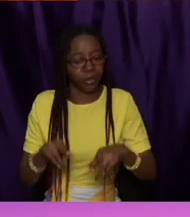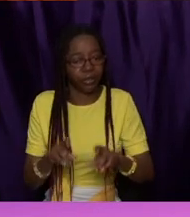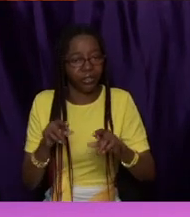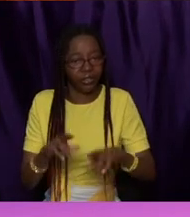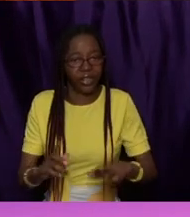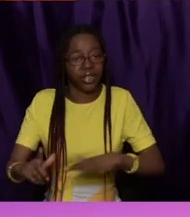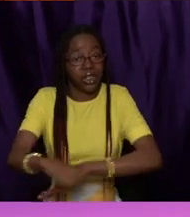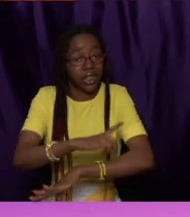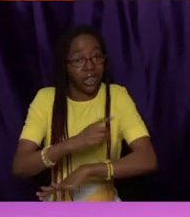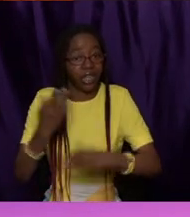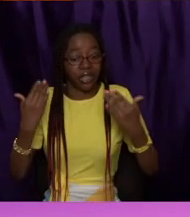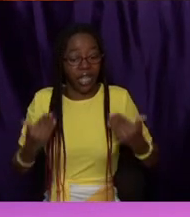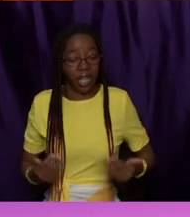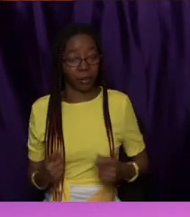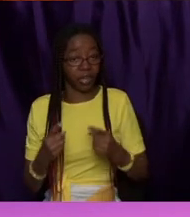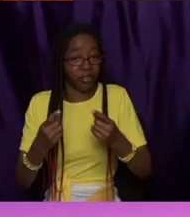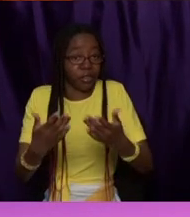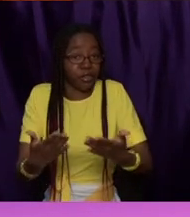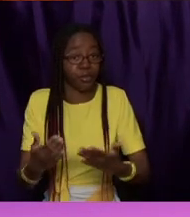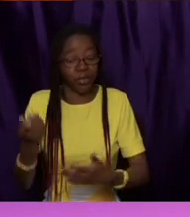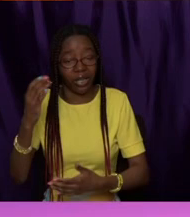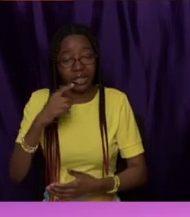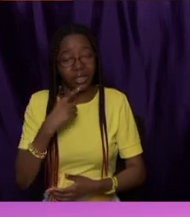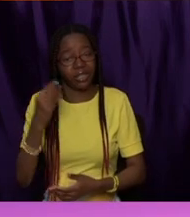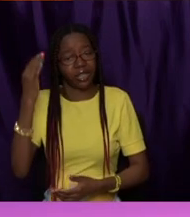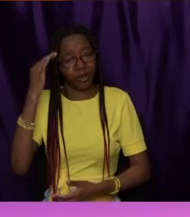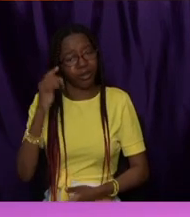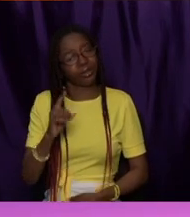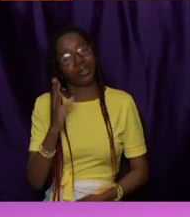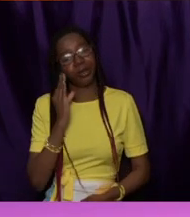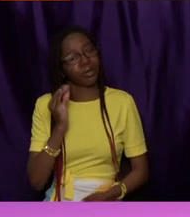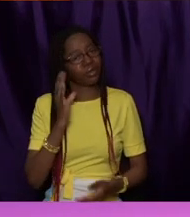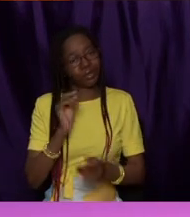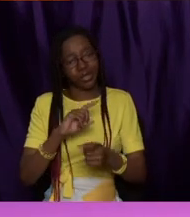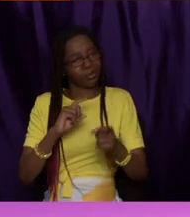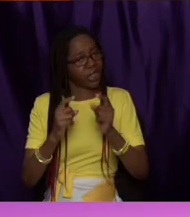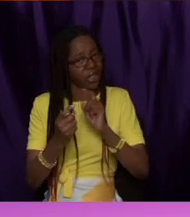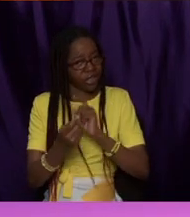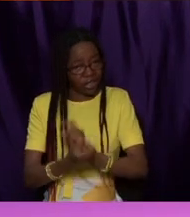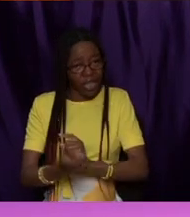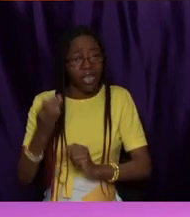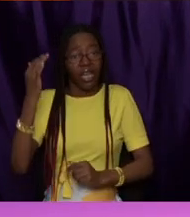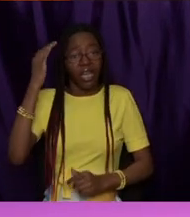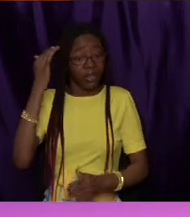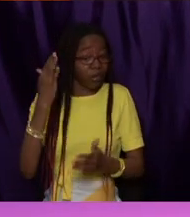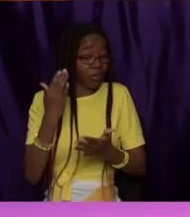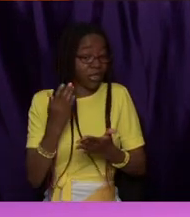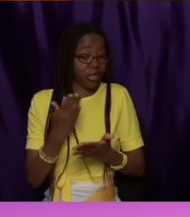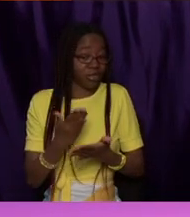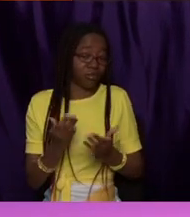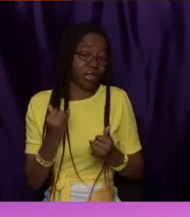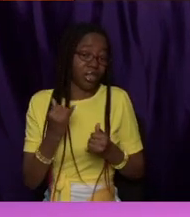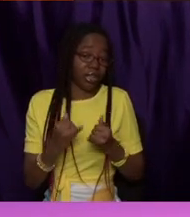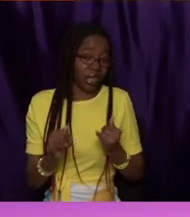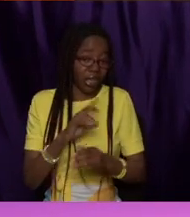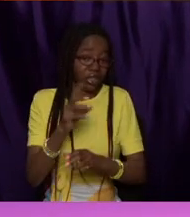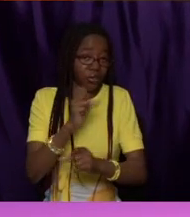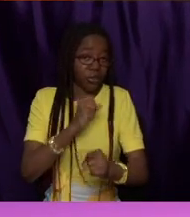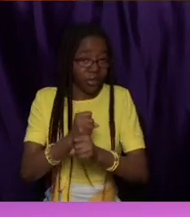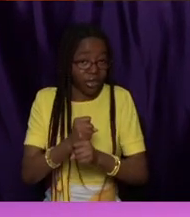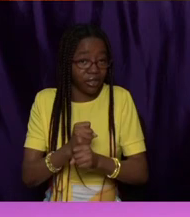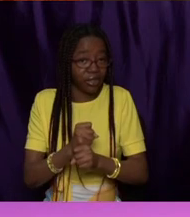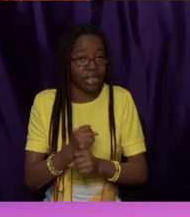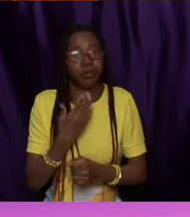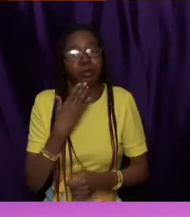the land that I am giving you. God says, I know you've been through some changes. He says, I know these last couple of years been hell on